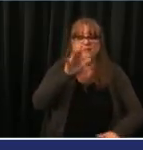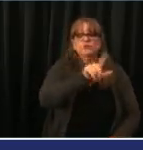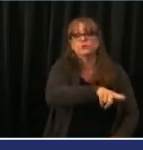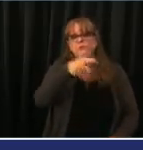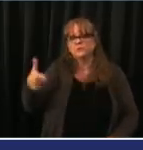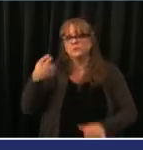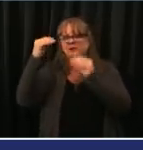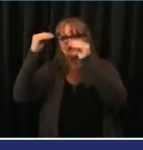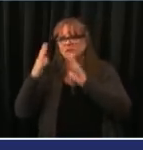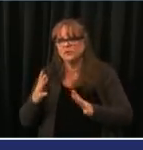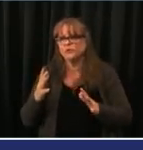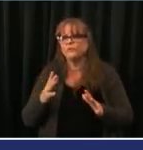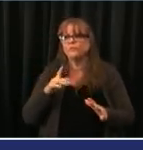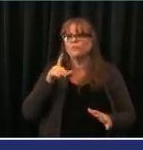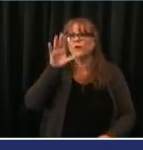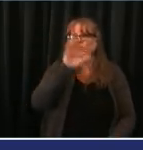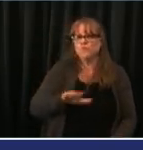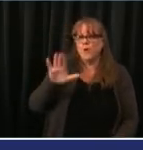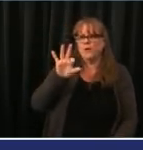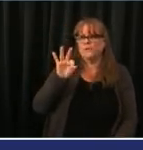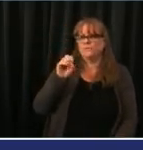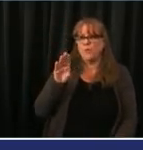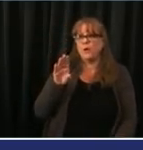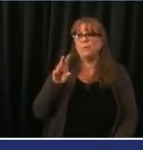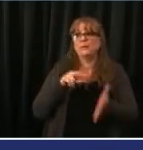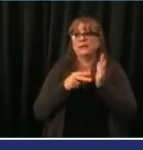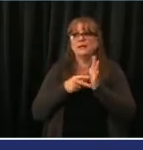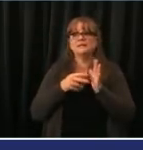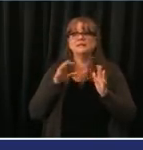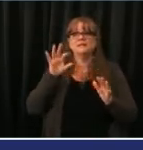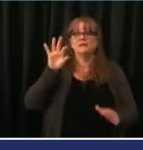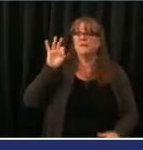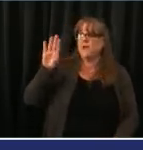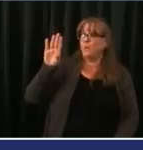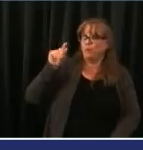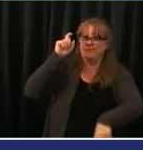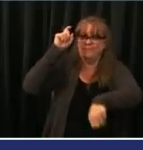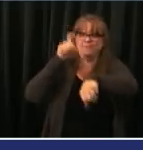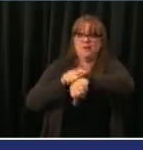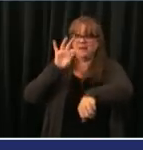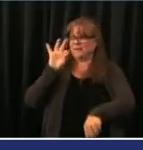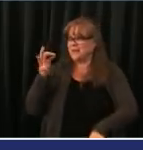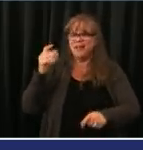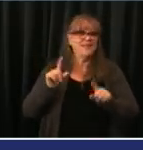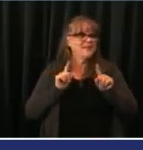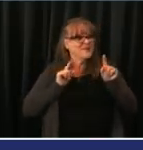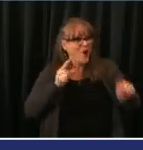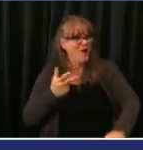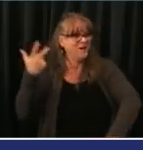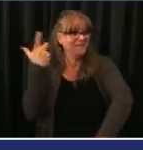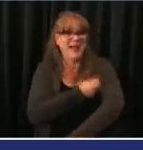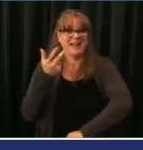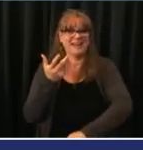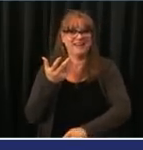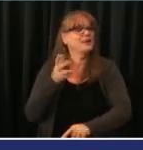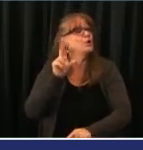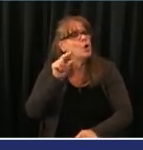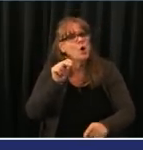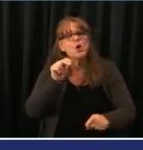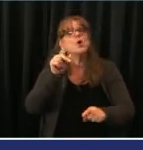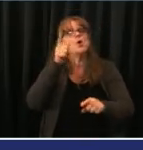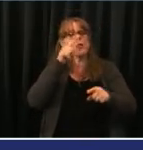that, February 9th, everybody's going to get it. It's over a 3-week period that every educator will get that, and many of them in 2-week period, but we're